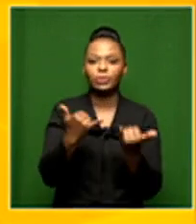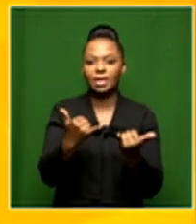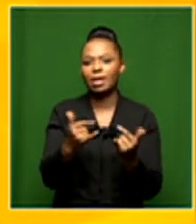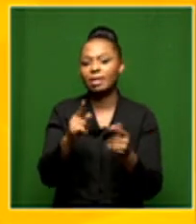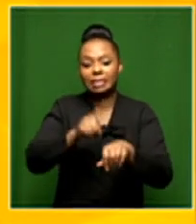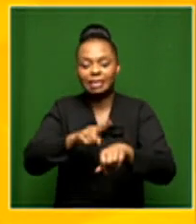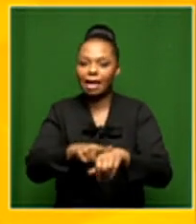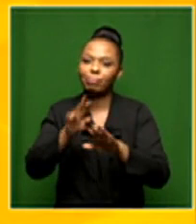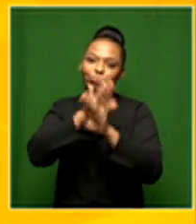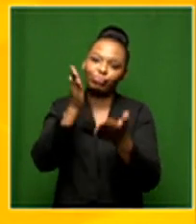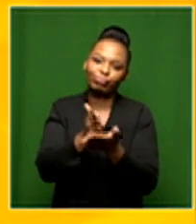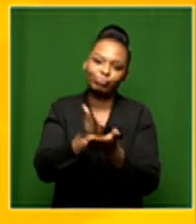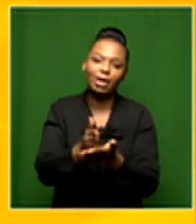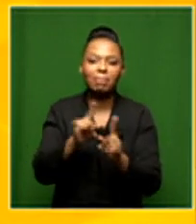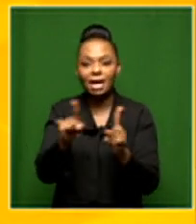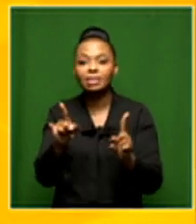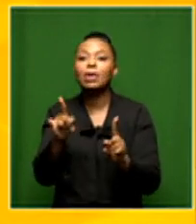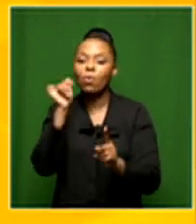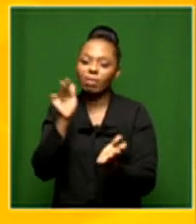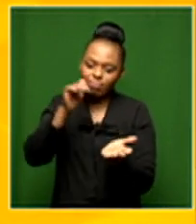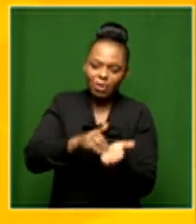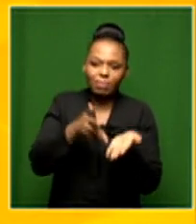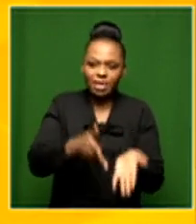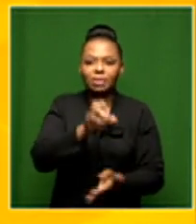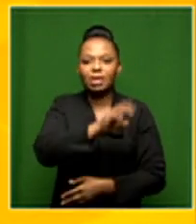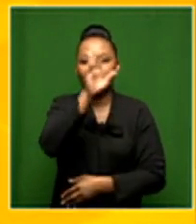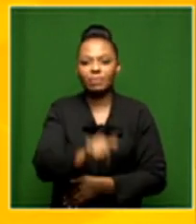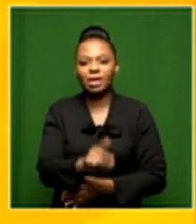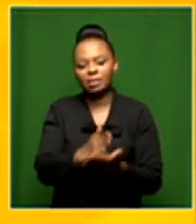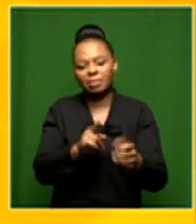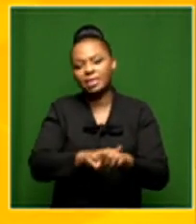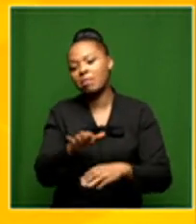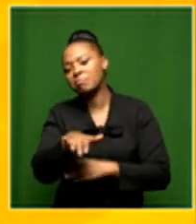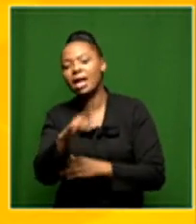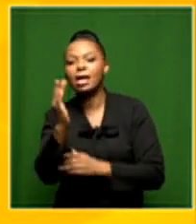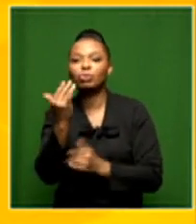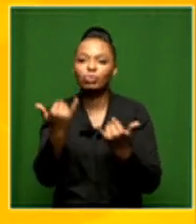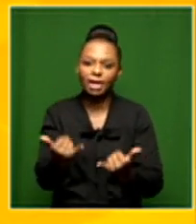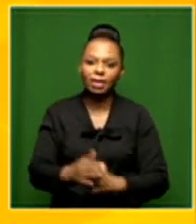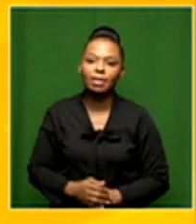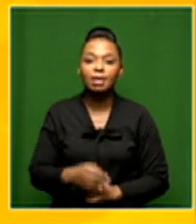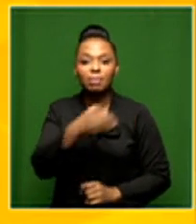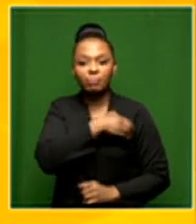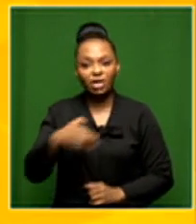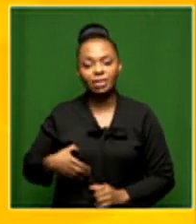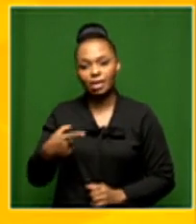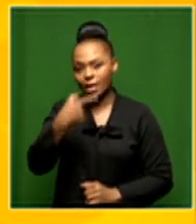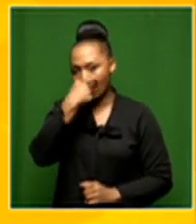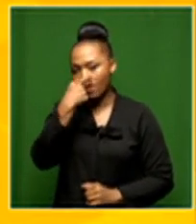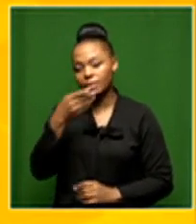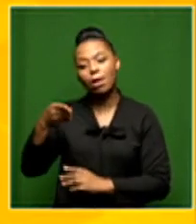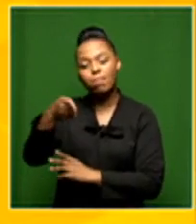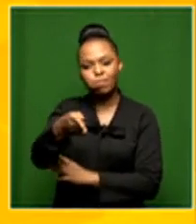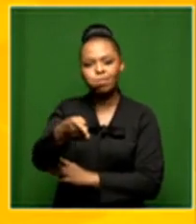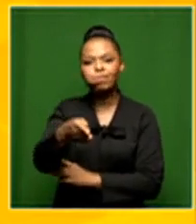time it will arrive. It is expected in South Africa sometime today. And President Cyril Ramaphosa will be one of those in